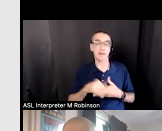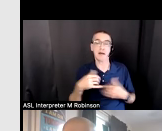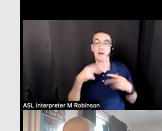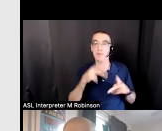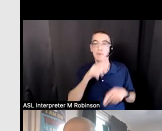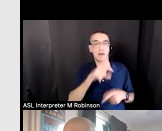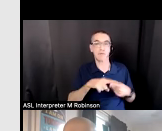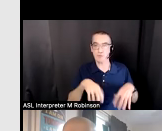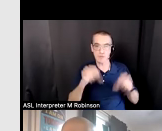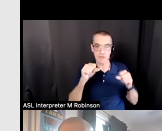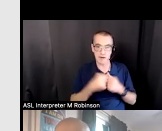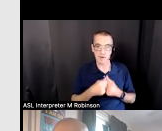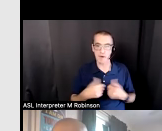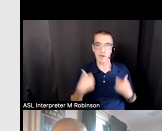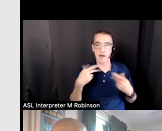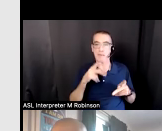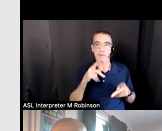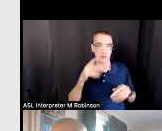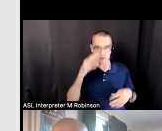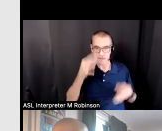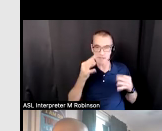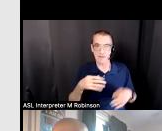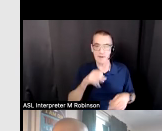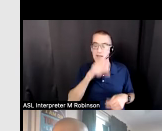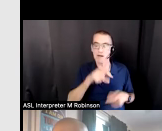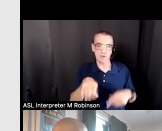to take. Young people definitely love to take.